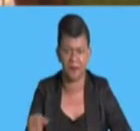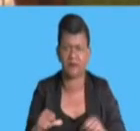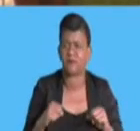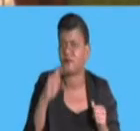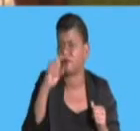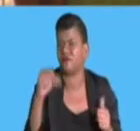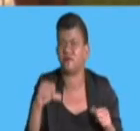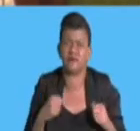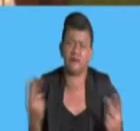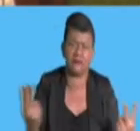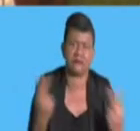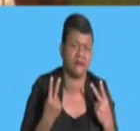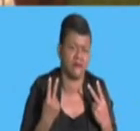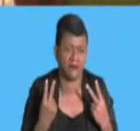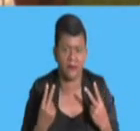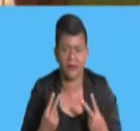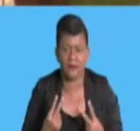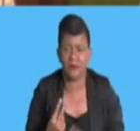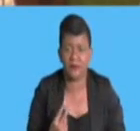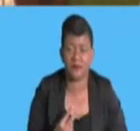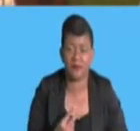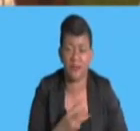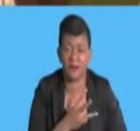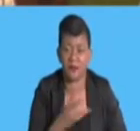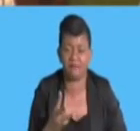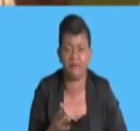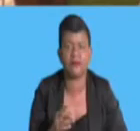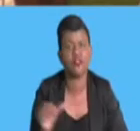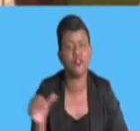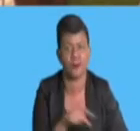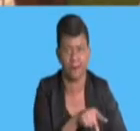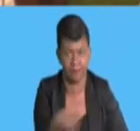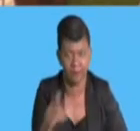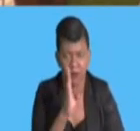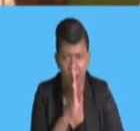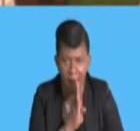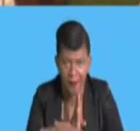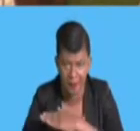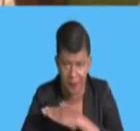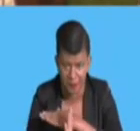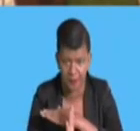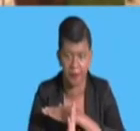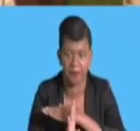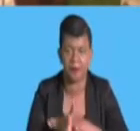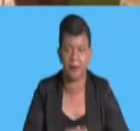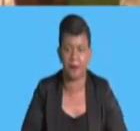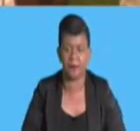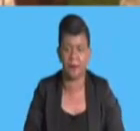made me sit up and take notice, and the word was humility. This government must practice what it